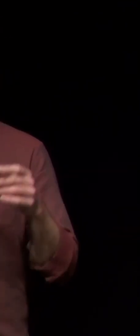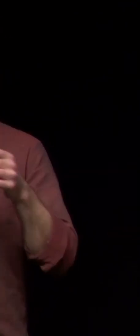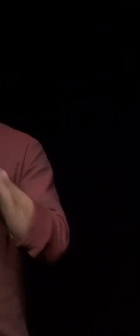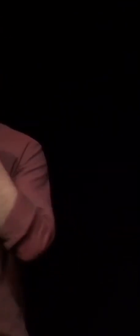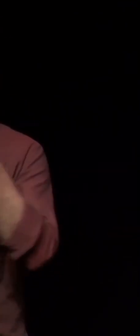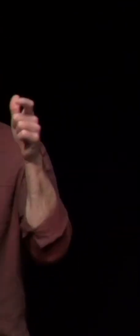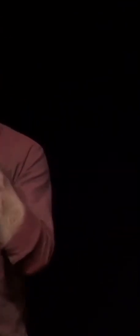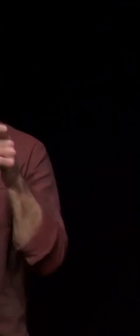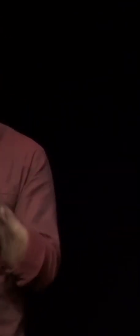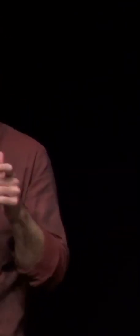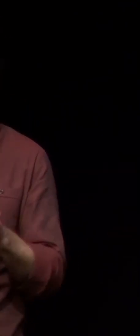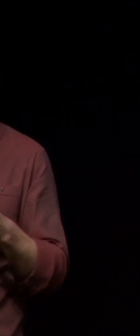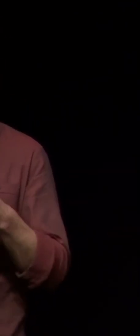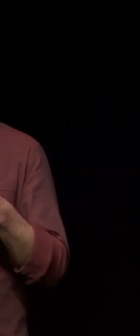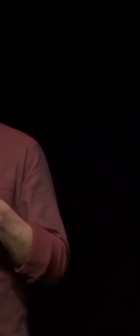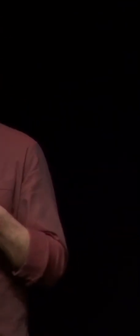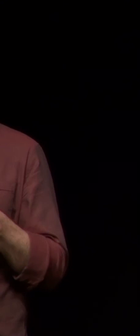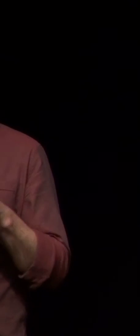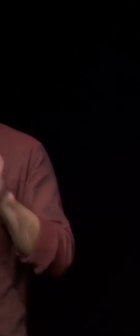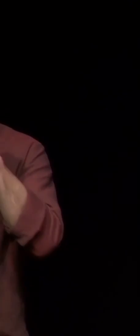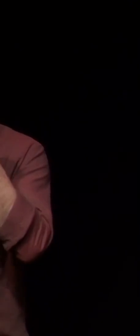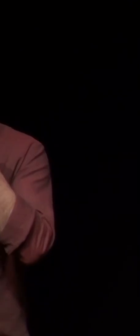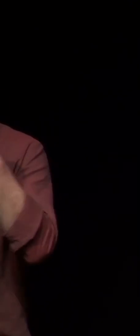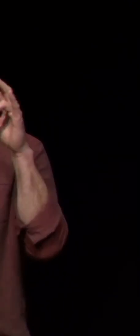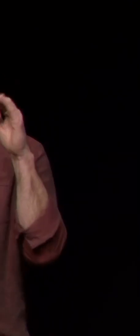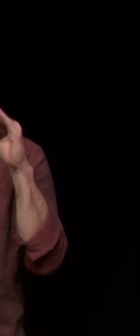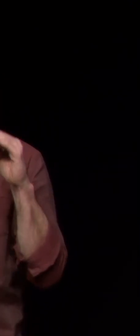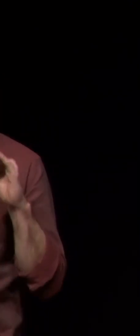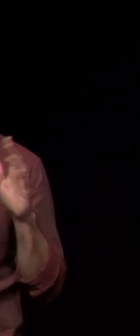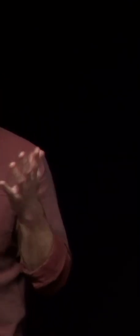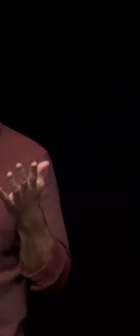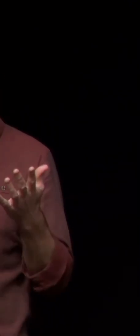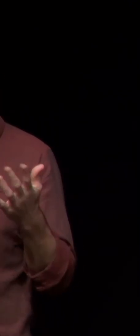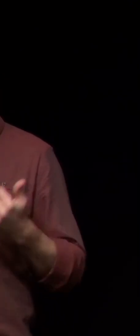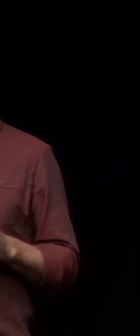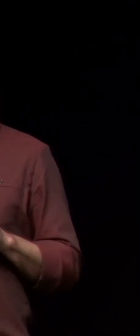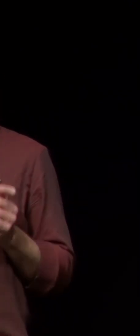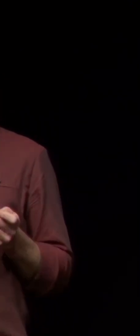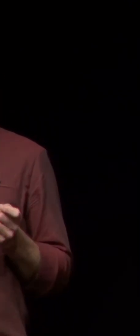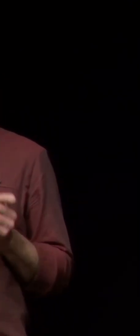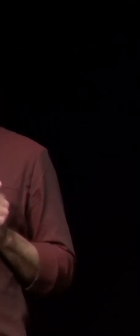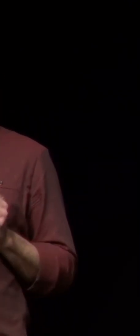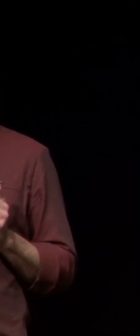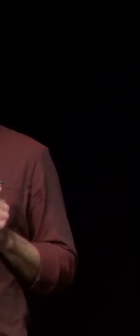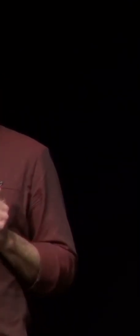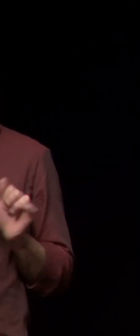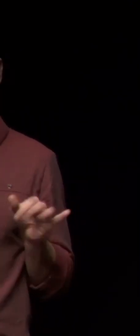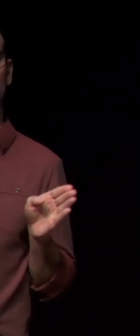organizations. That we need to, we're at a different age now. In my own province, again,